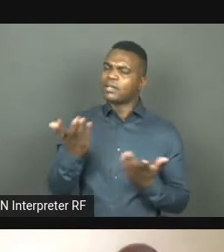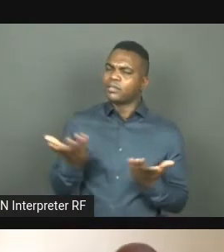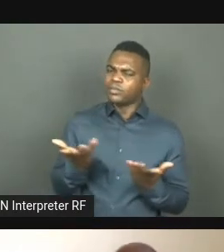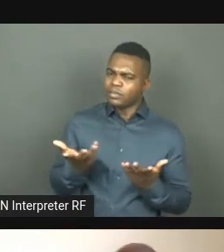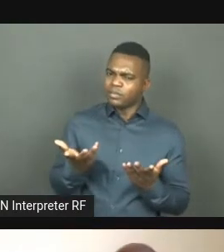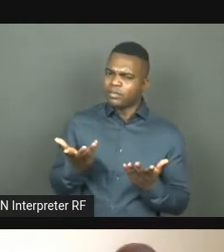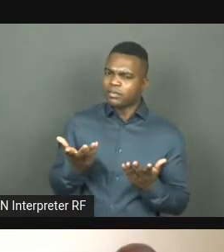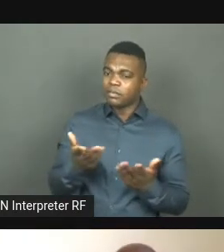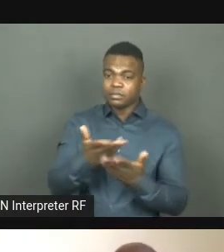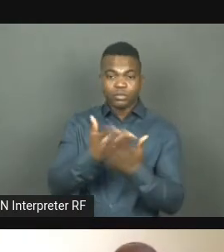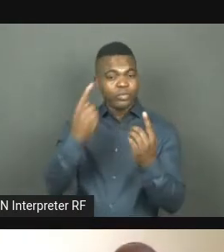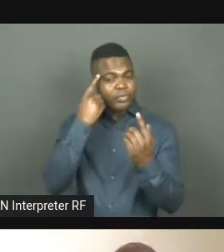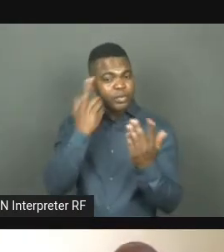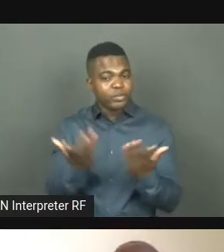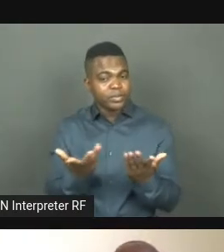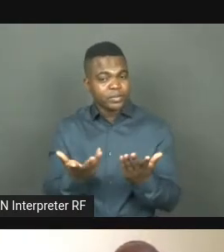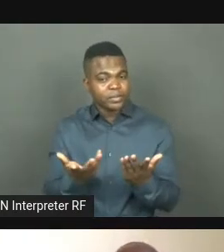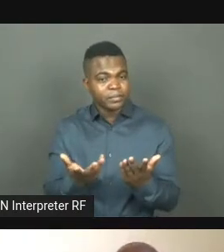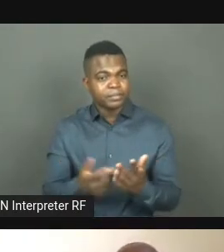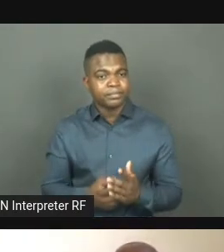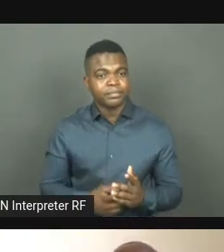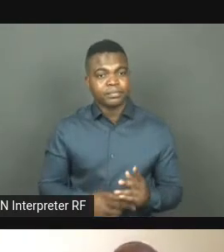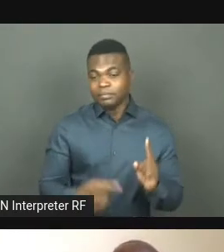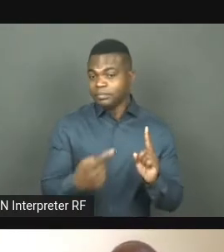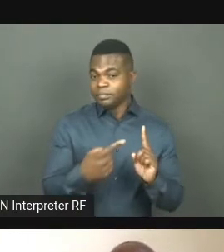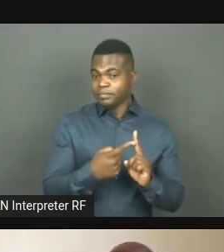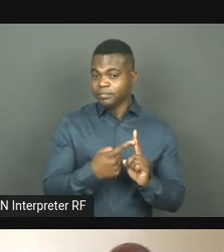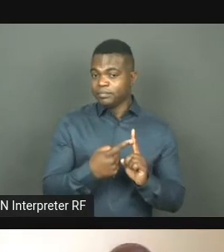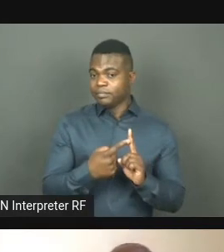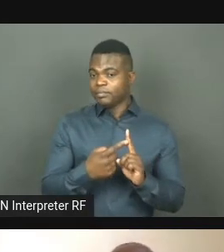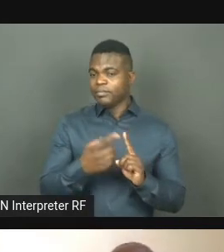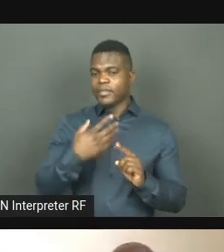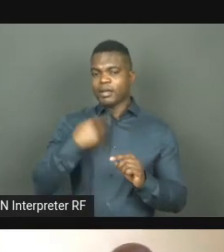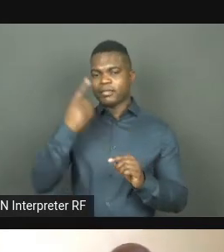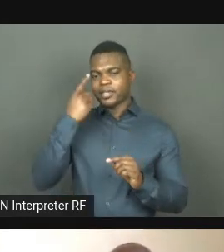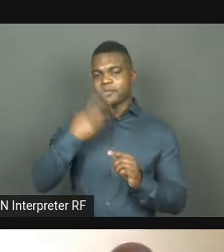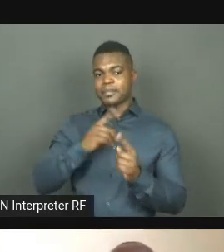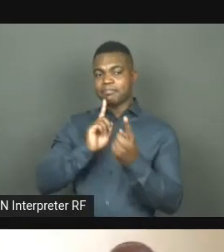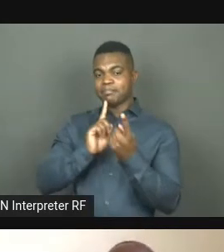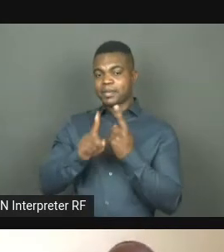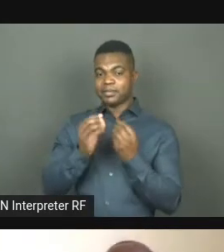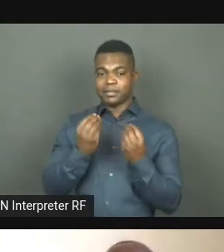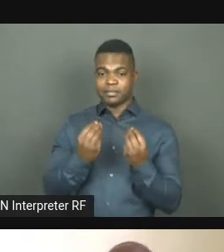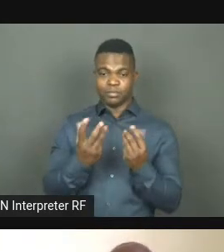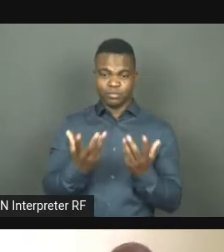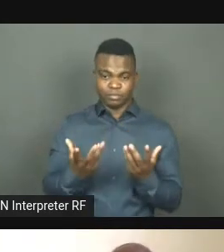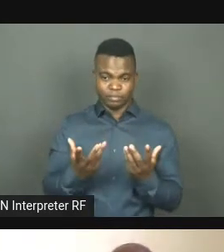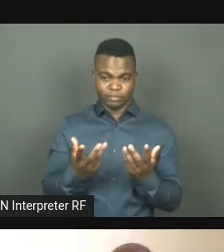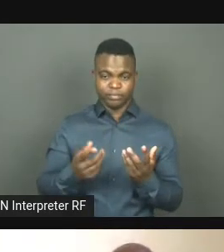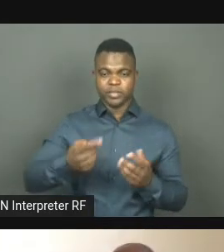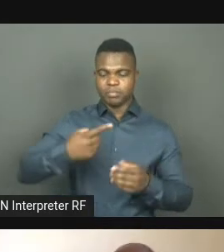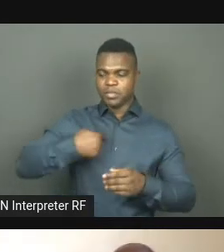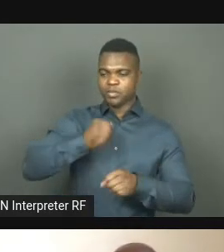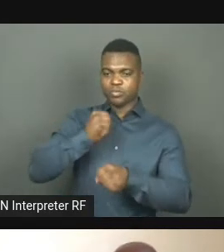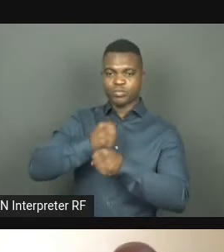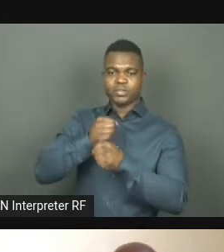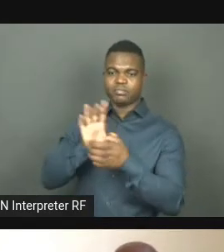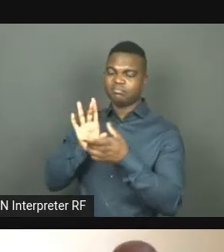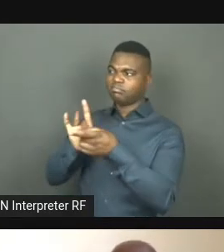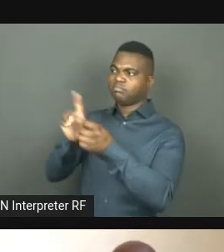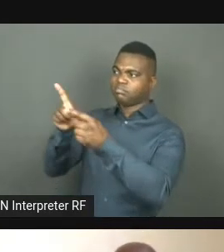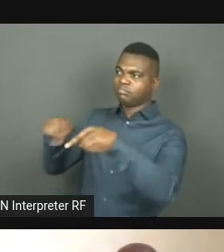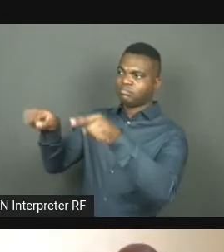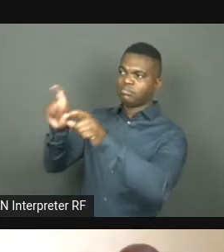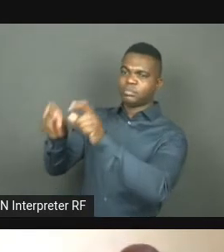for everyone in whichever circumstance that we find ourselves in as we go through the journey of life? Why isn't it better